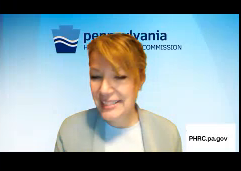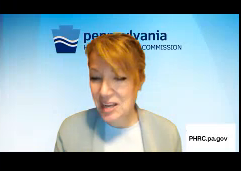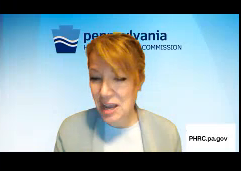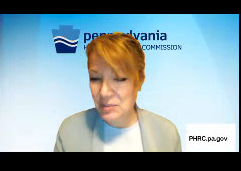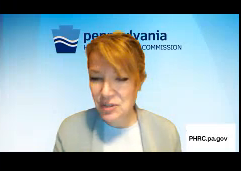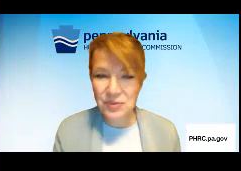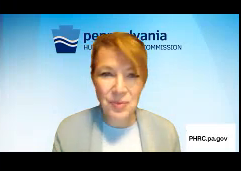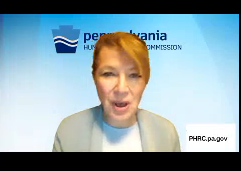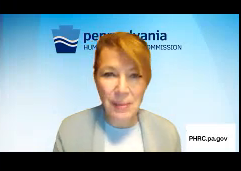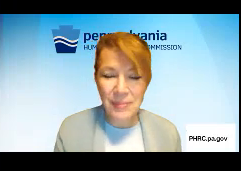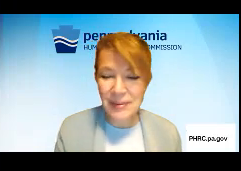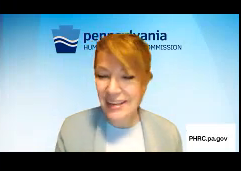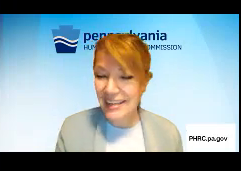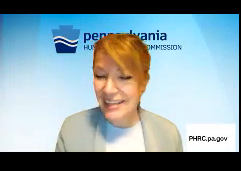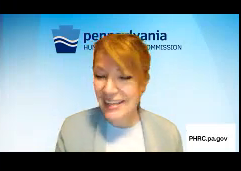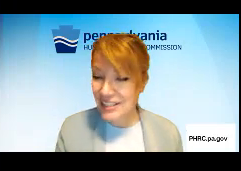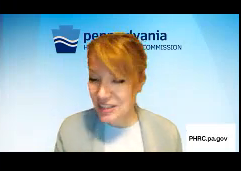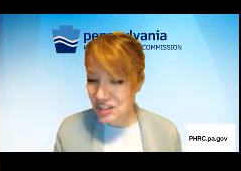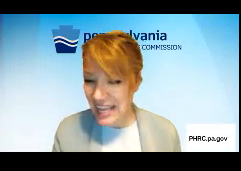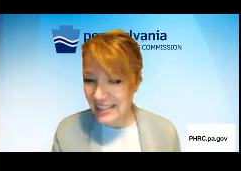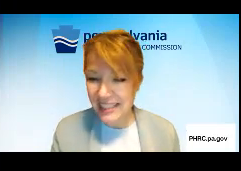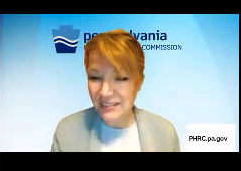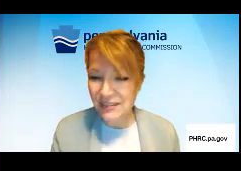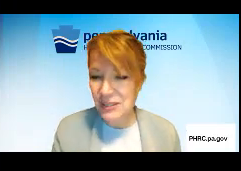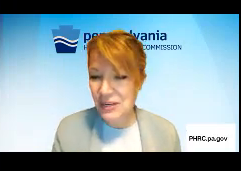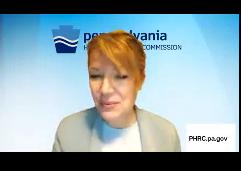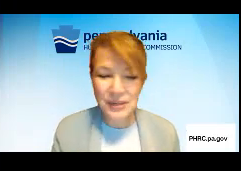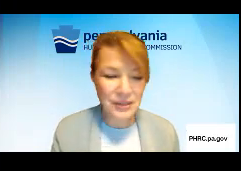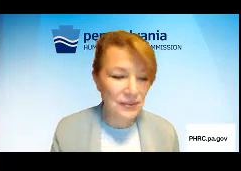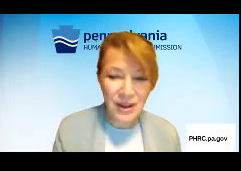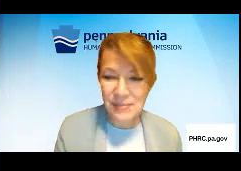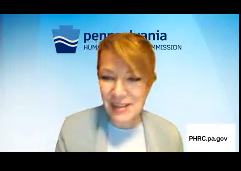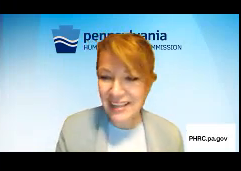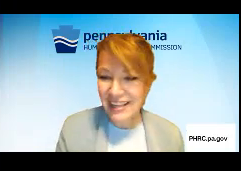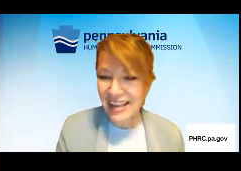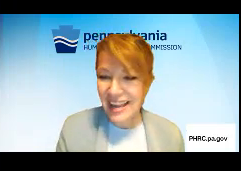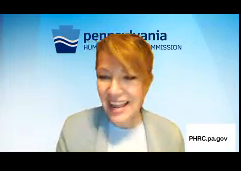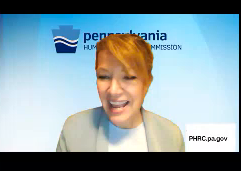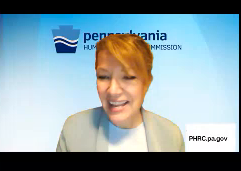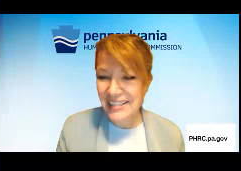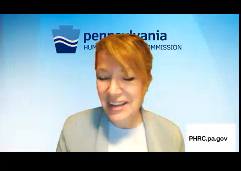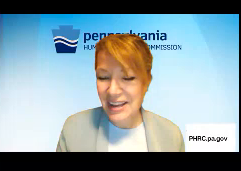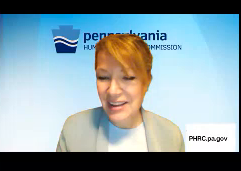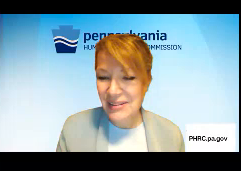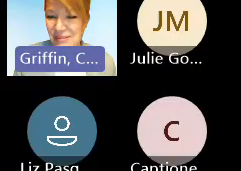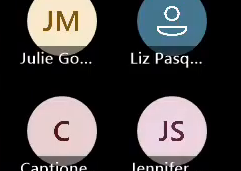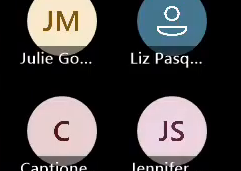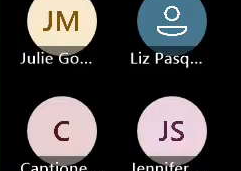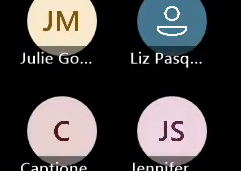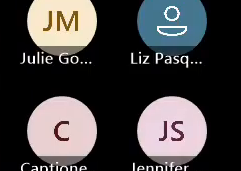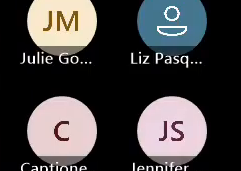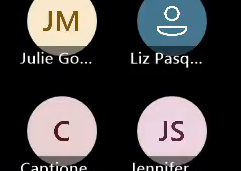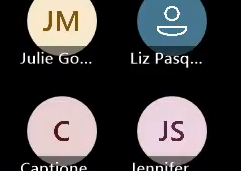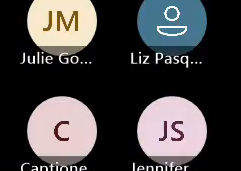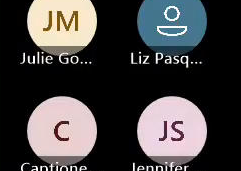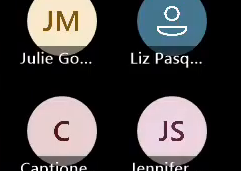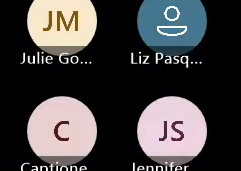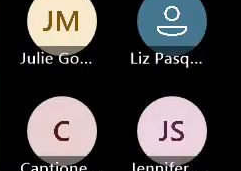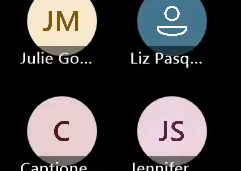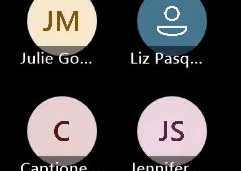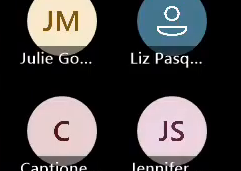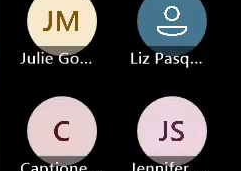to take this time to pop into the chat, let everyone know where you're from and, you know,